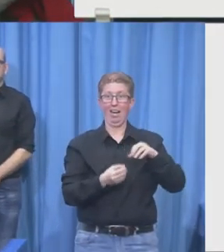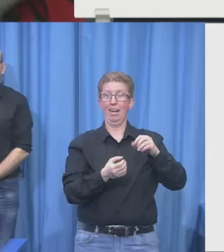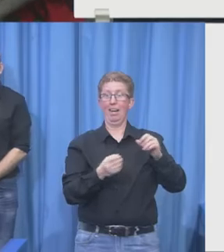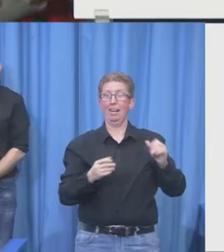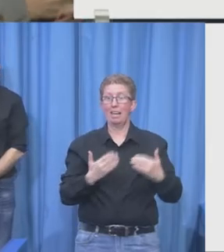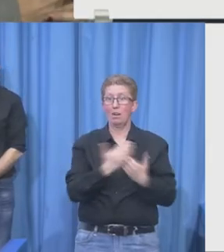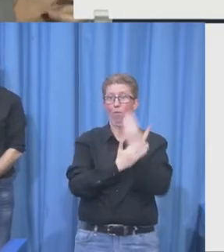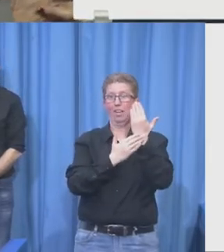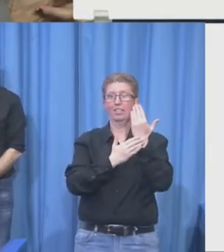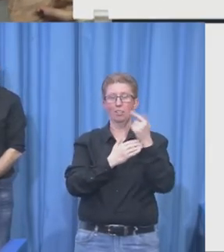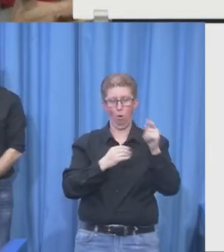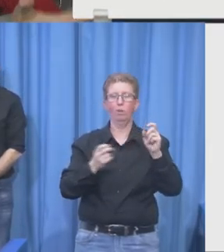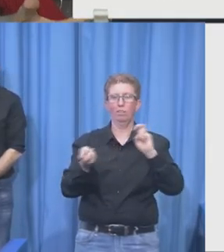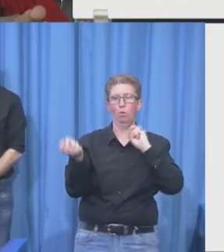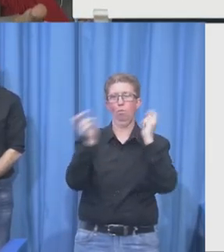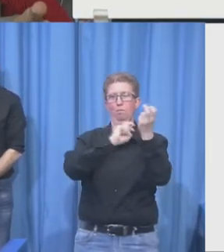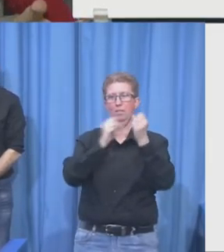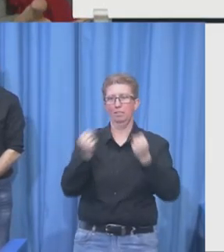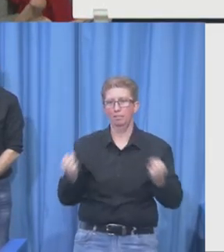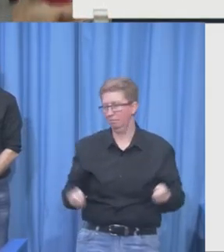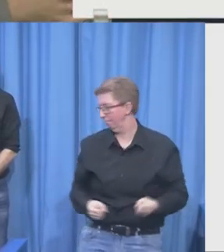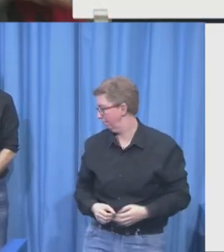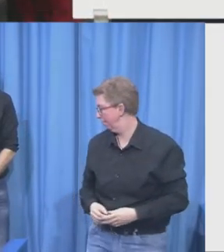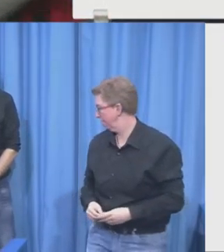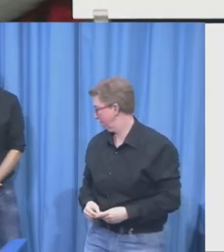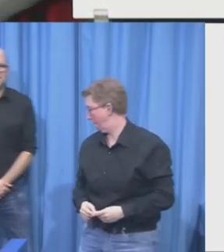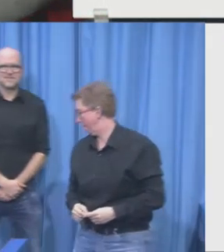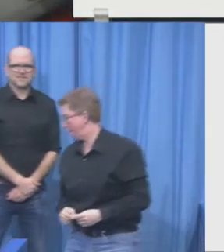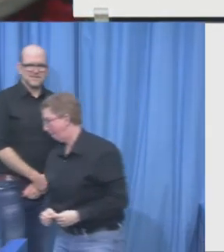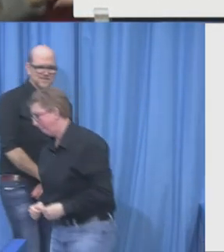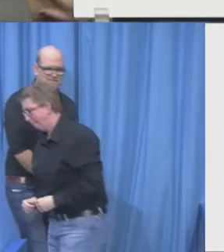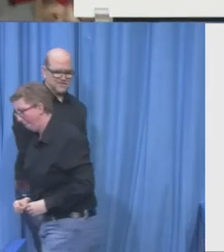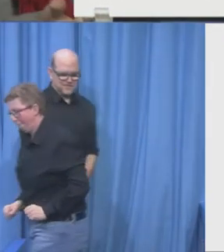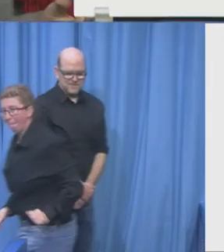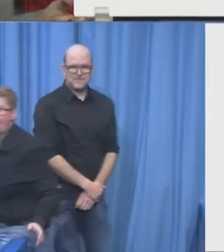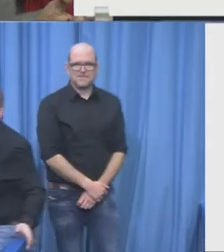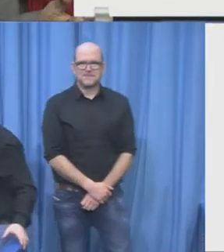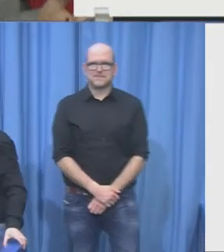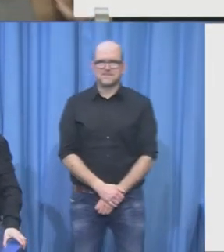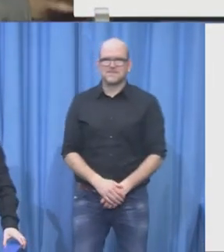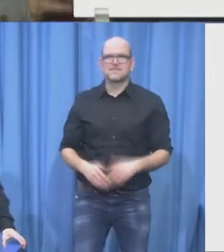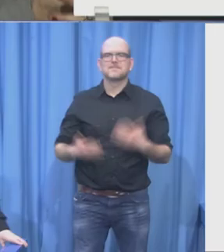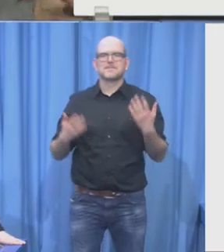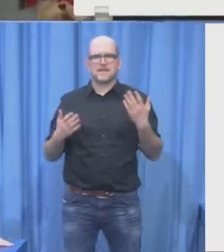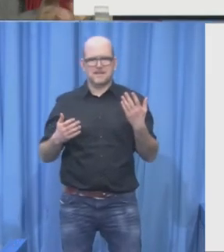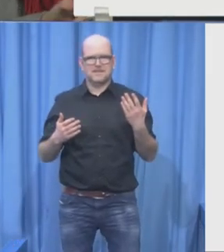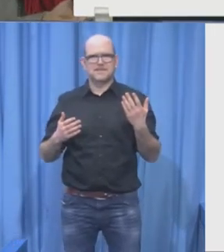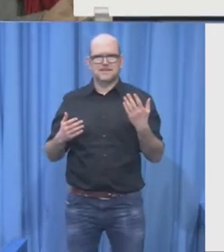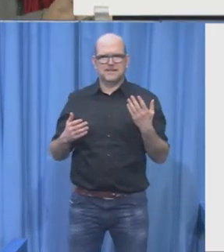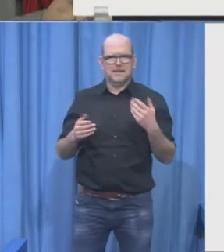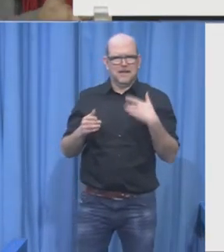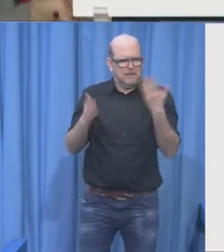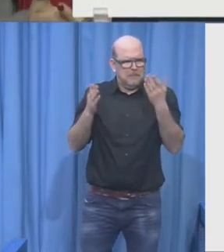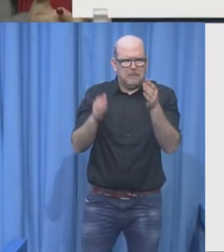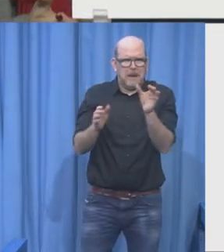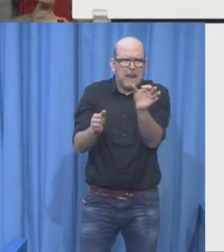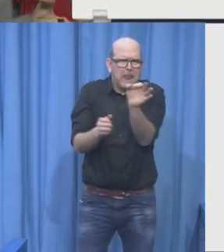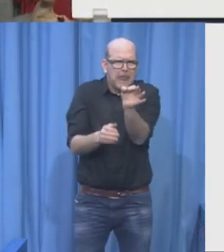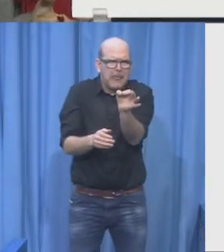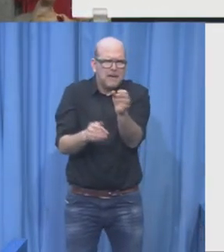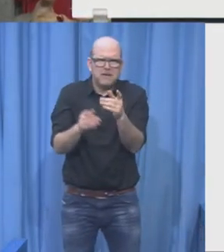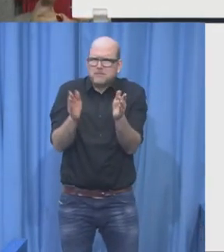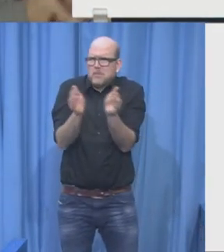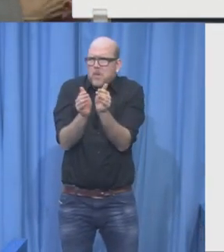is probably more relevant to this conference, in which we really roll up our sleeves and work as a laboratory,